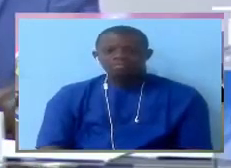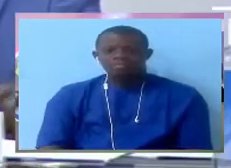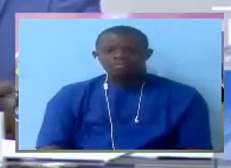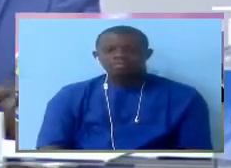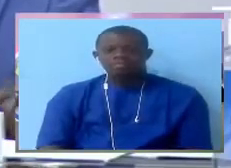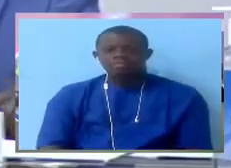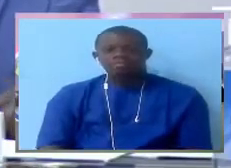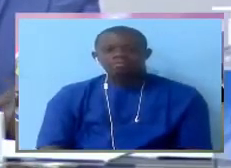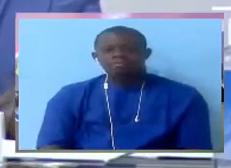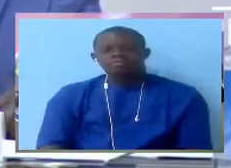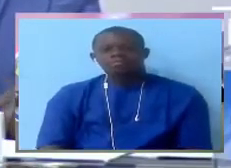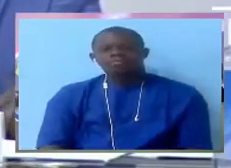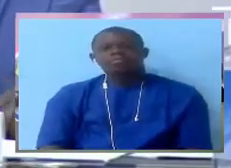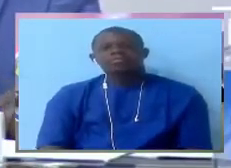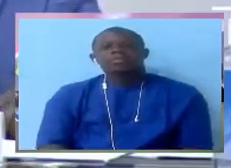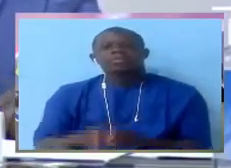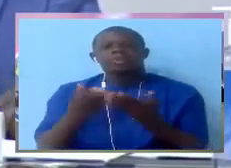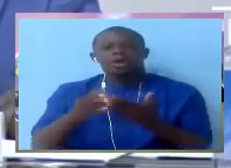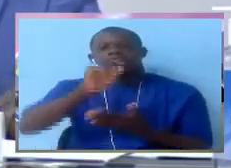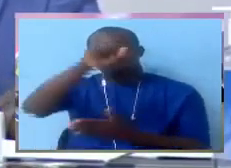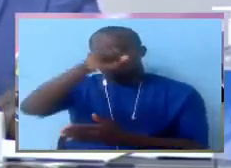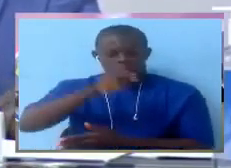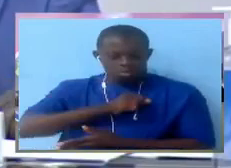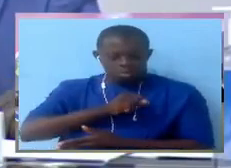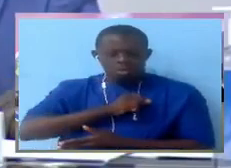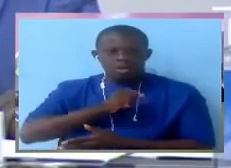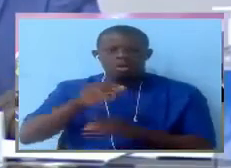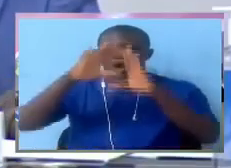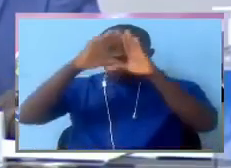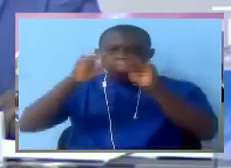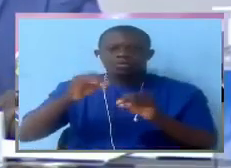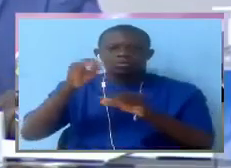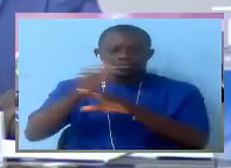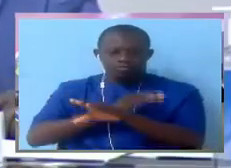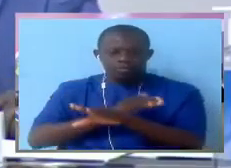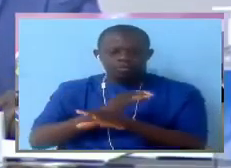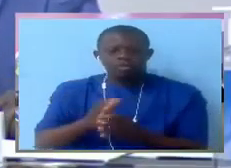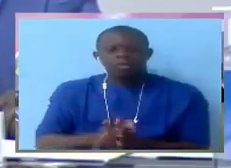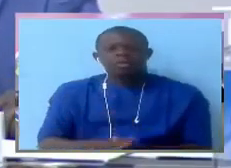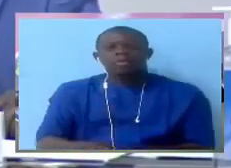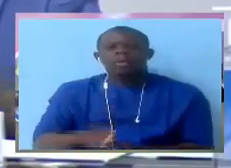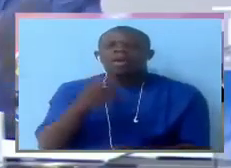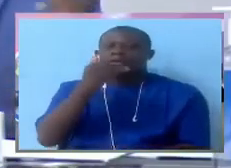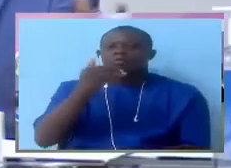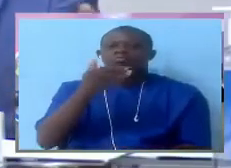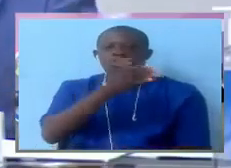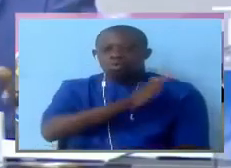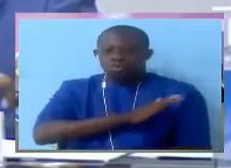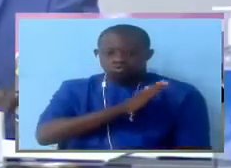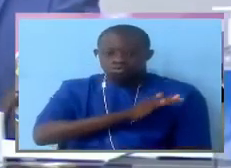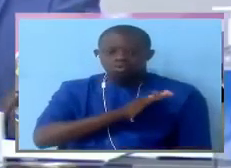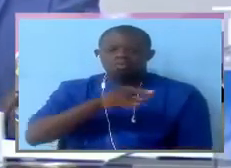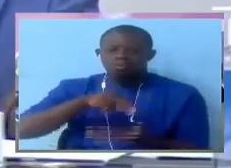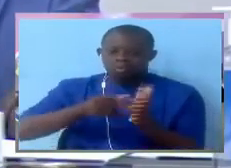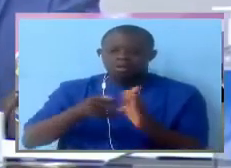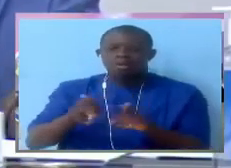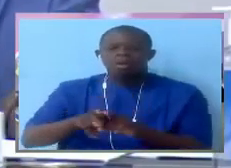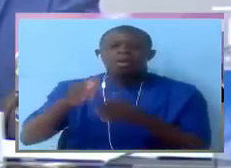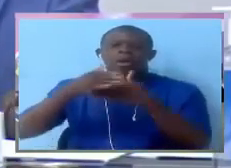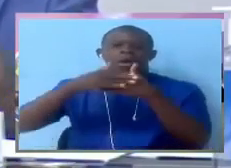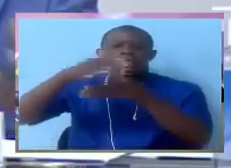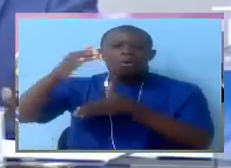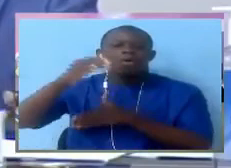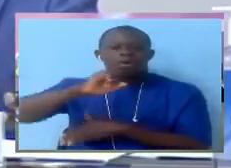your unit. Leg your fan na bobo nga hamne mom nga don ligue. Was also pretty much the